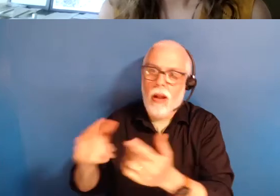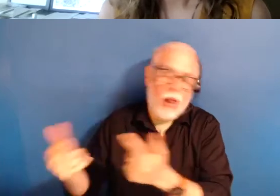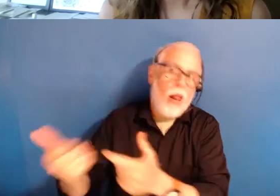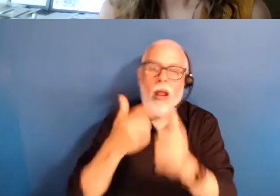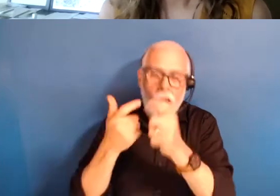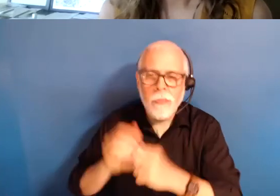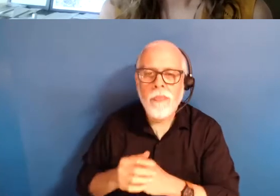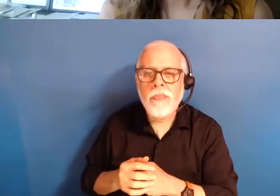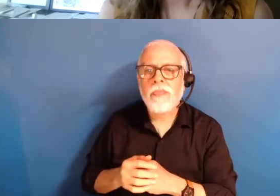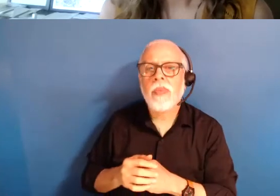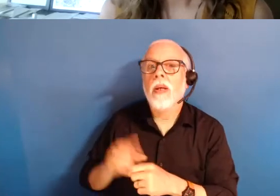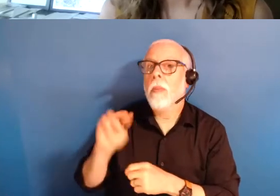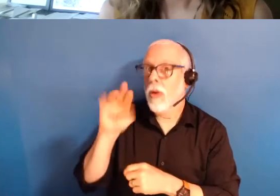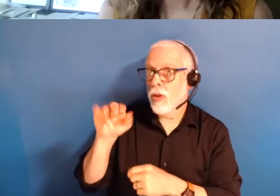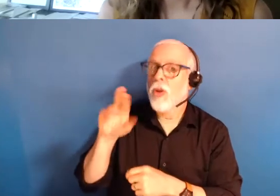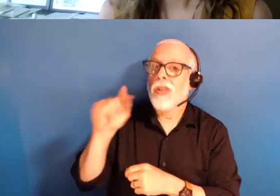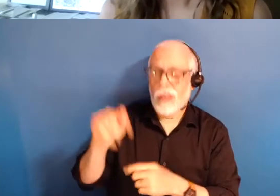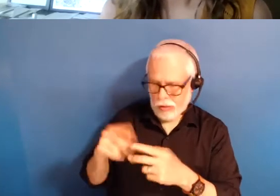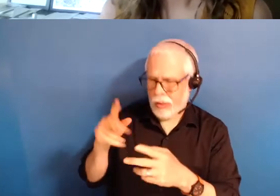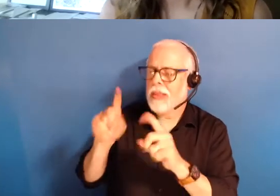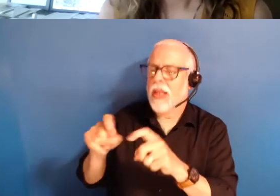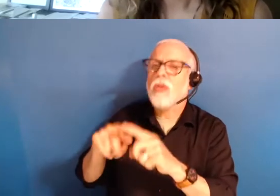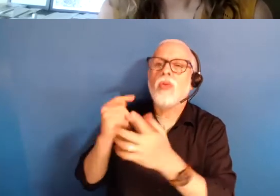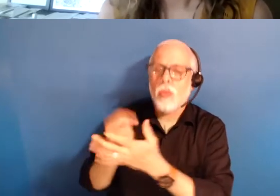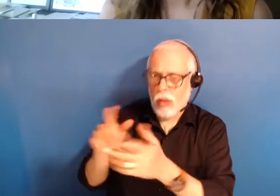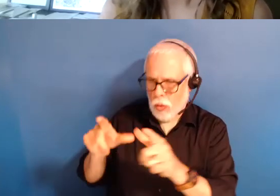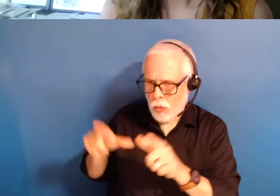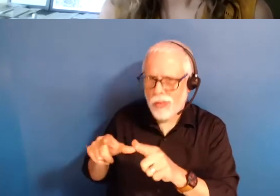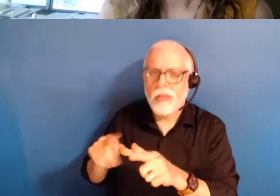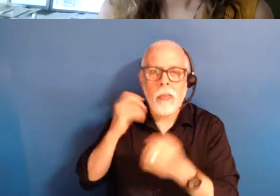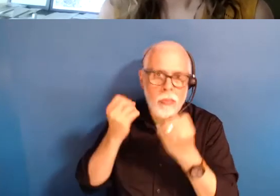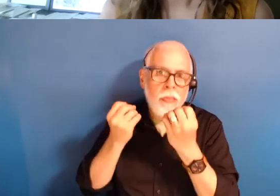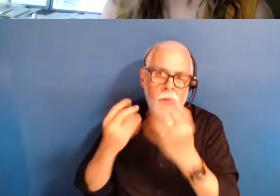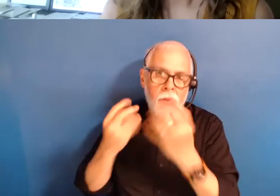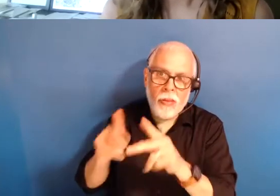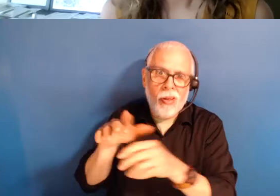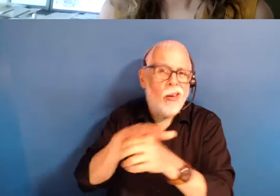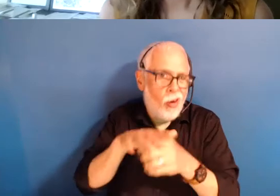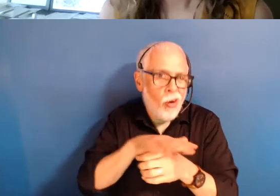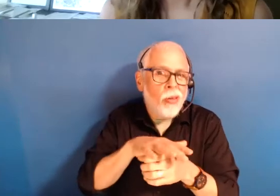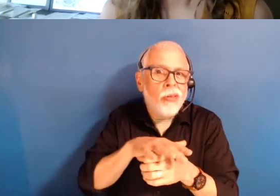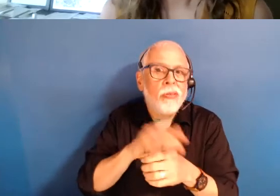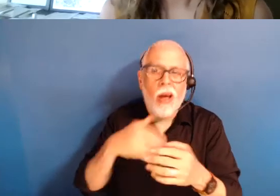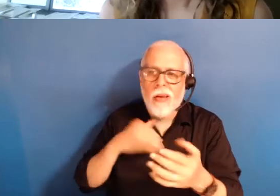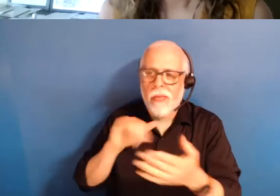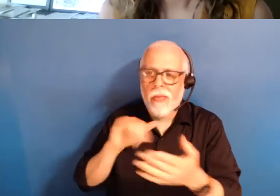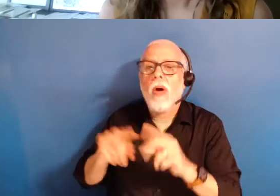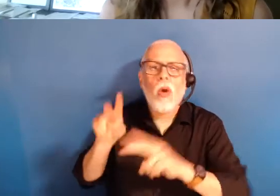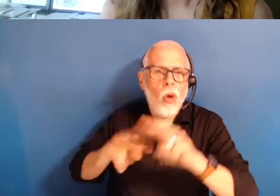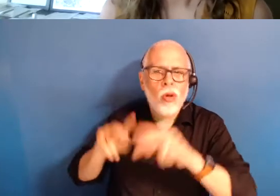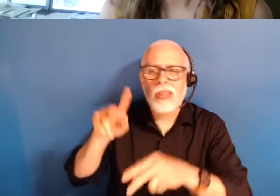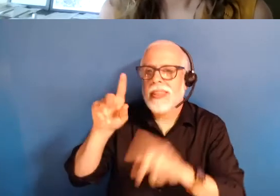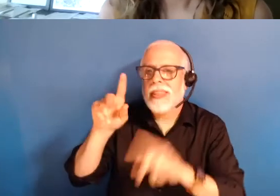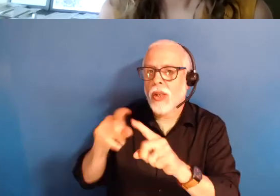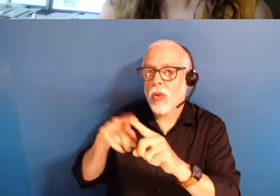runaround. Mercy Urgent Care is a Test to Treat location, and I think there's lots of folks in the area that have that, but you can look up Test to Treat